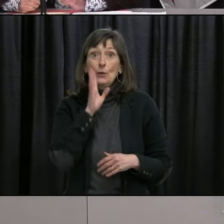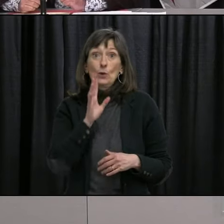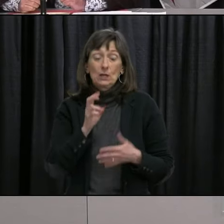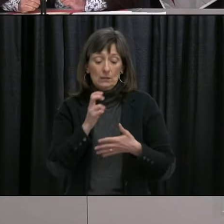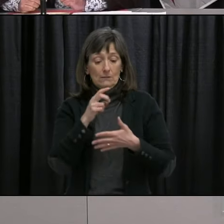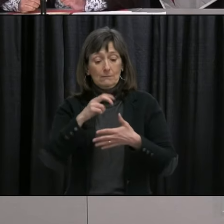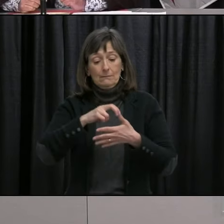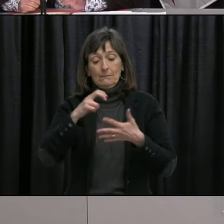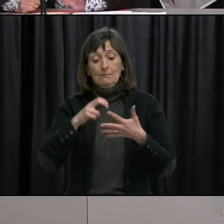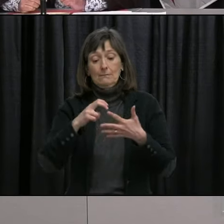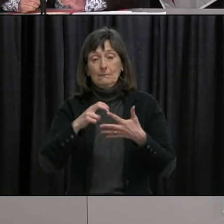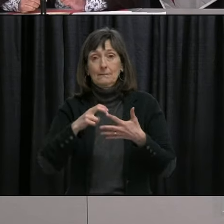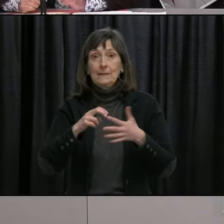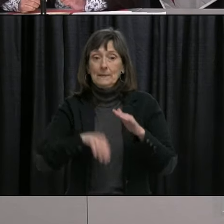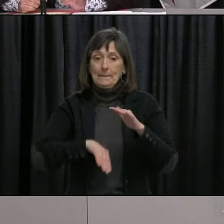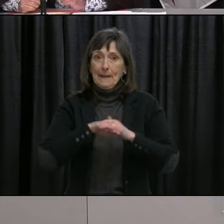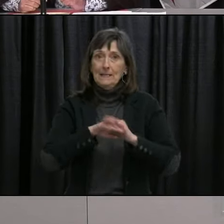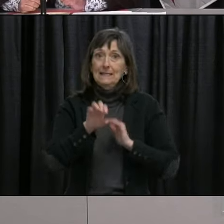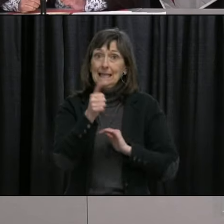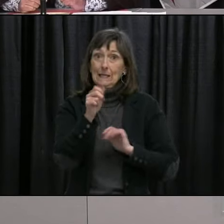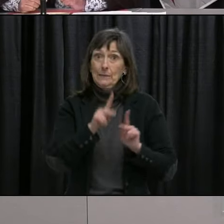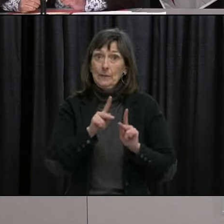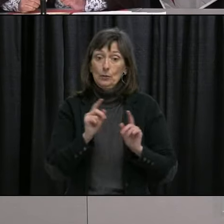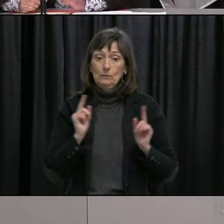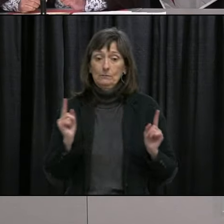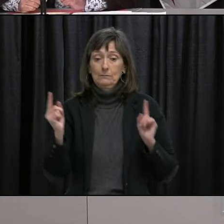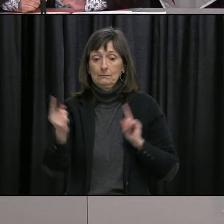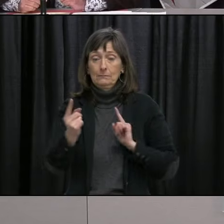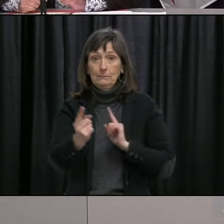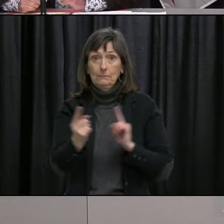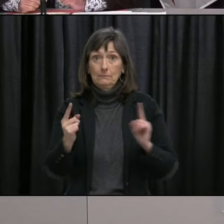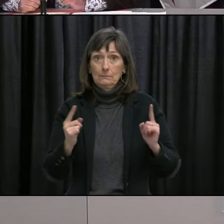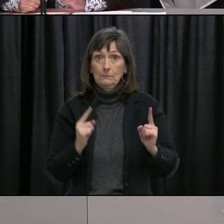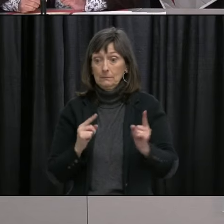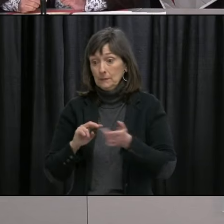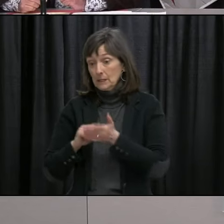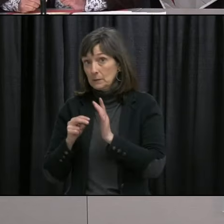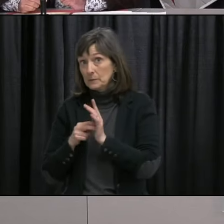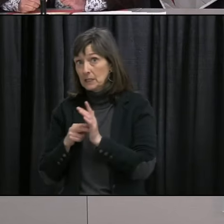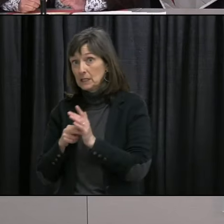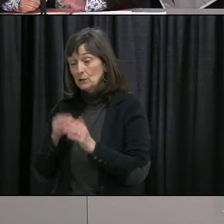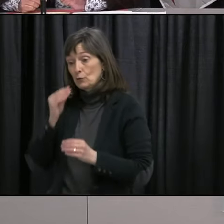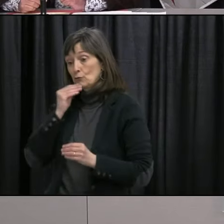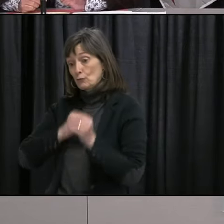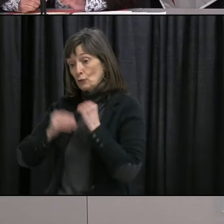mean that the max occupancy of public spaces such as grocery stores will increase as well?